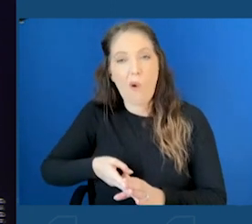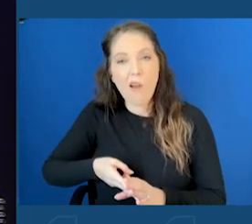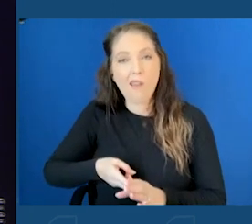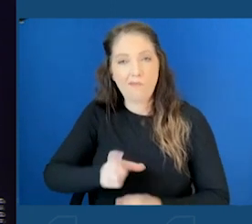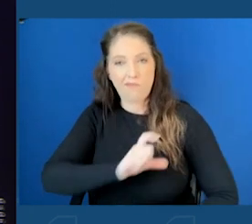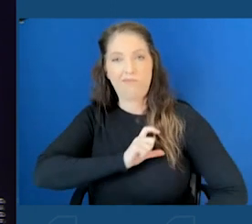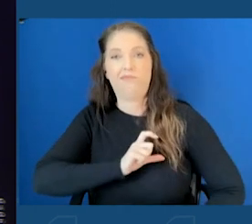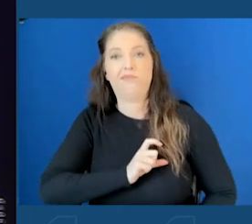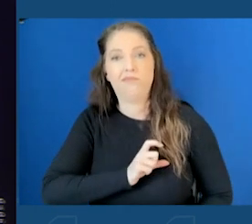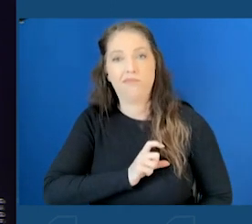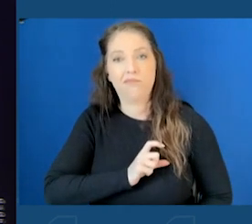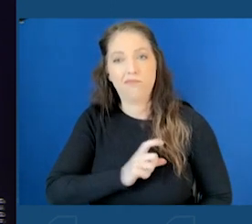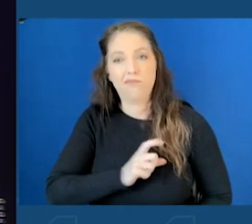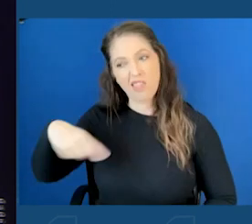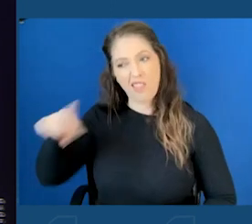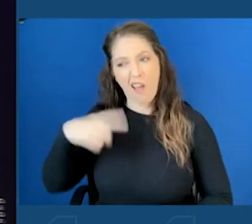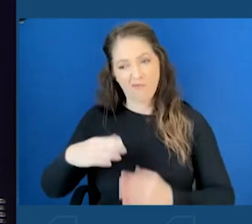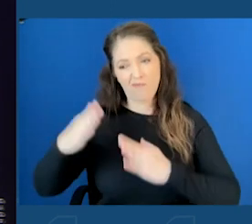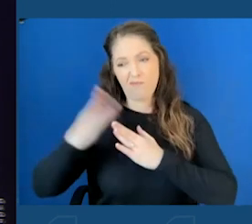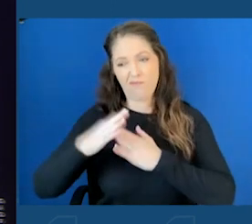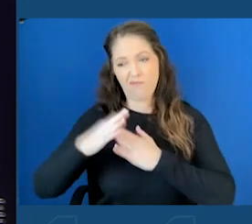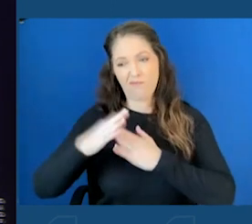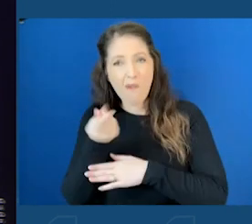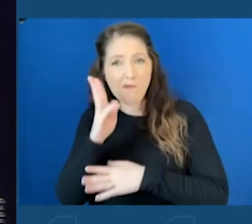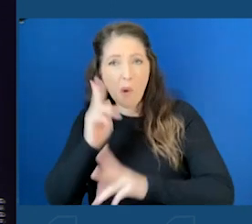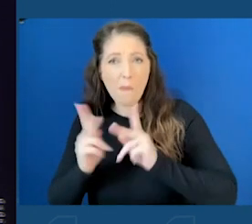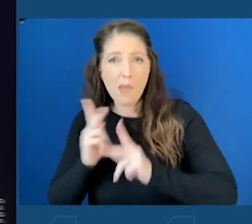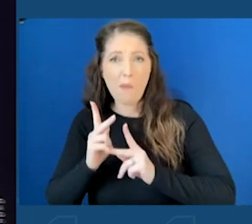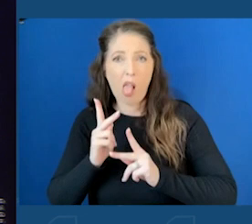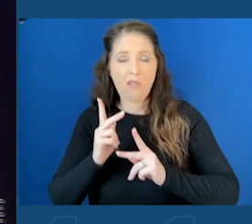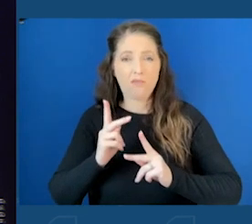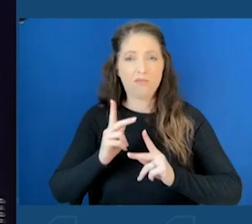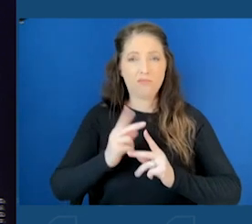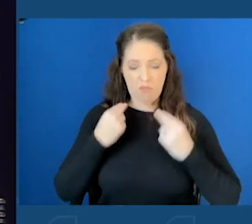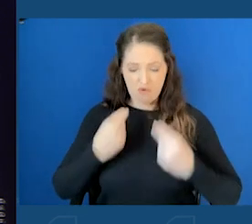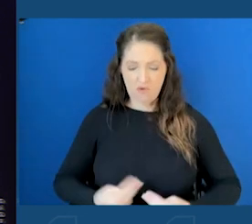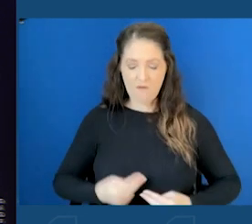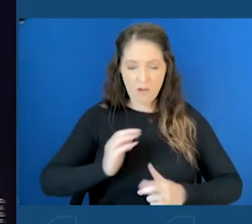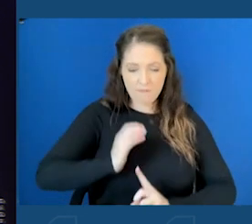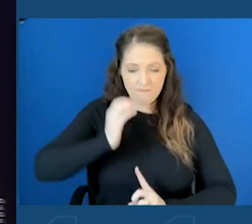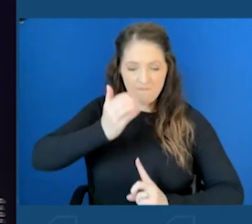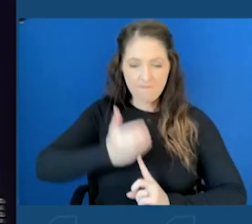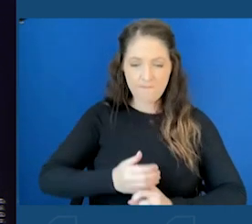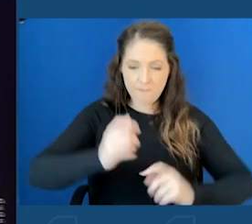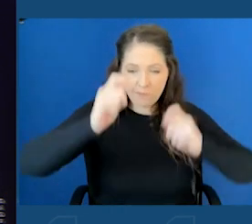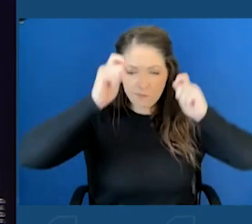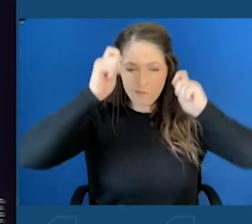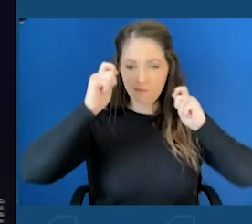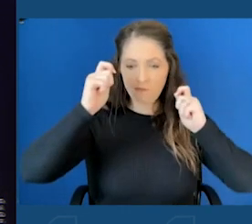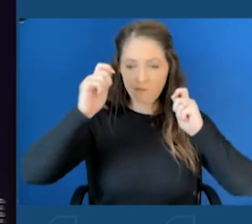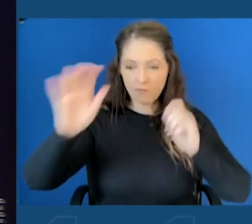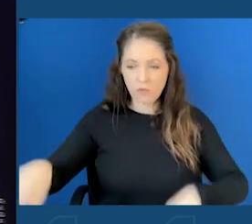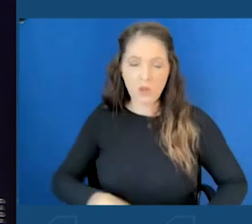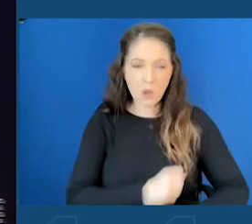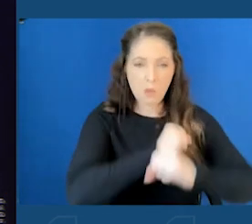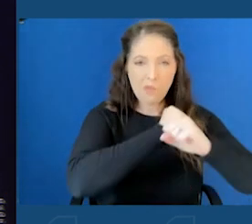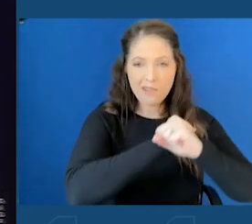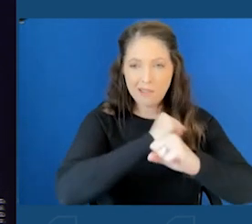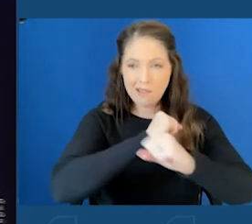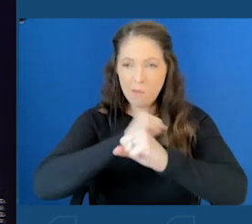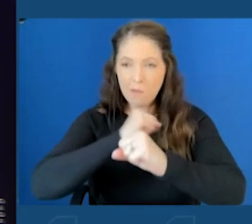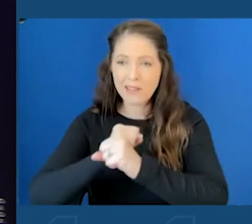the elite few who wear this uniform and go out there literally putting their lives on the line to protect